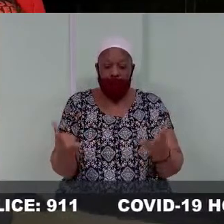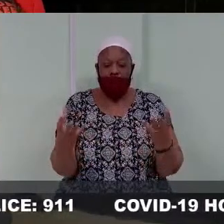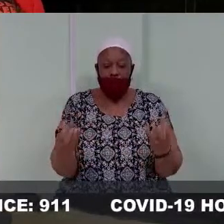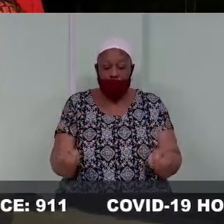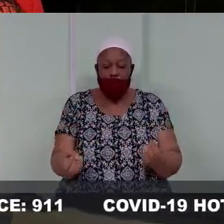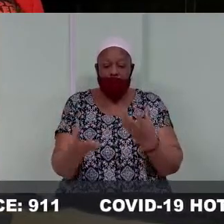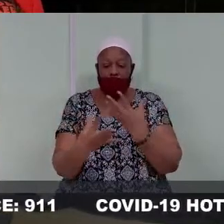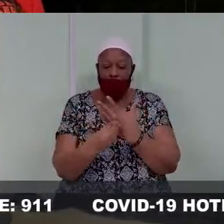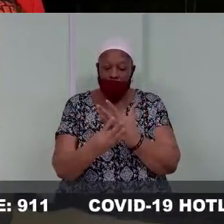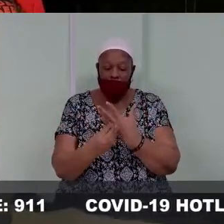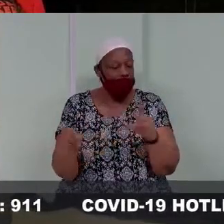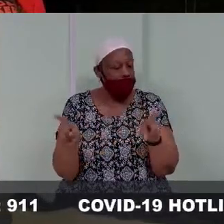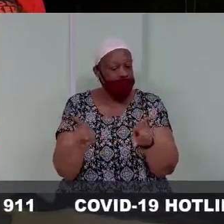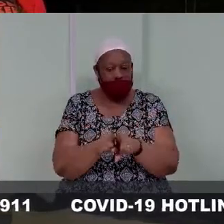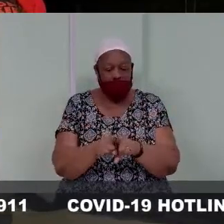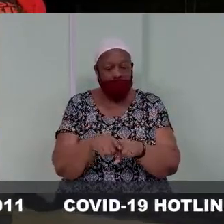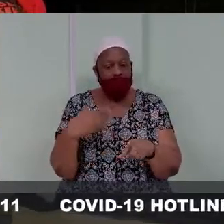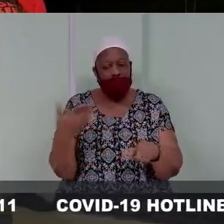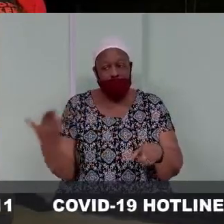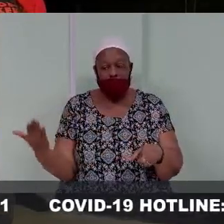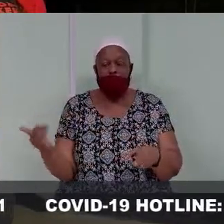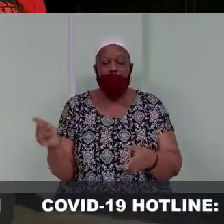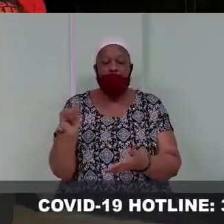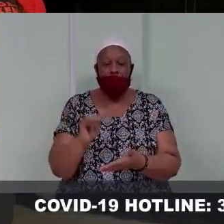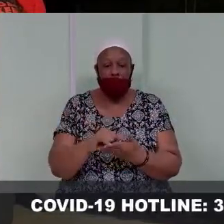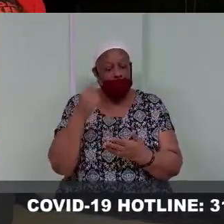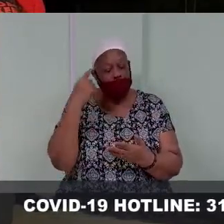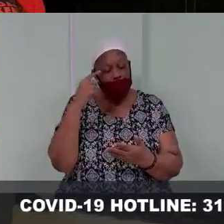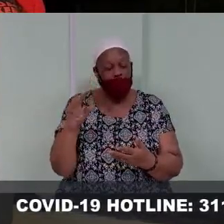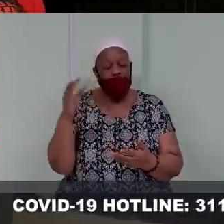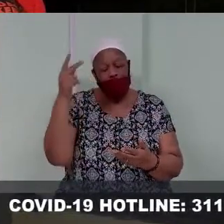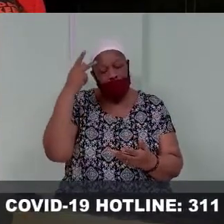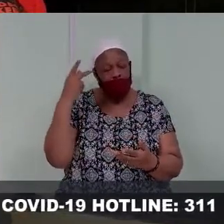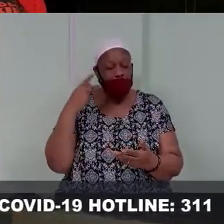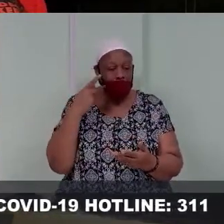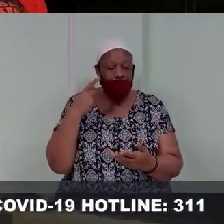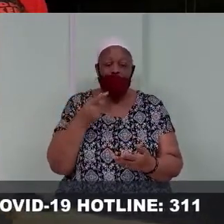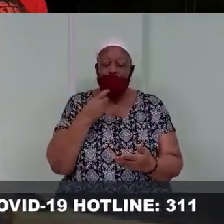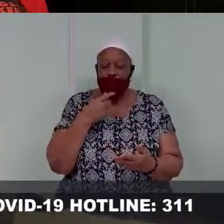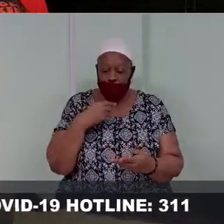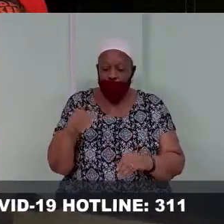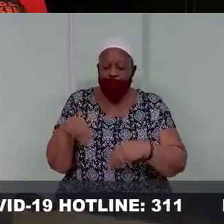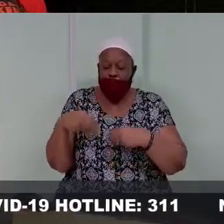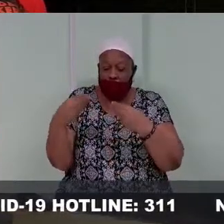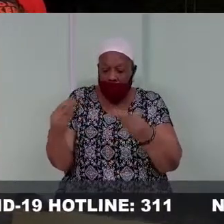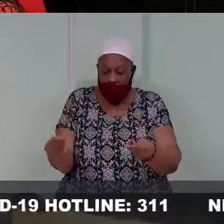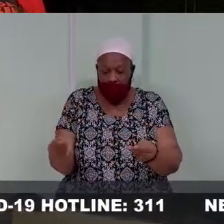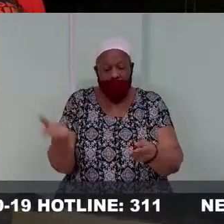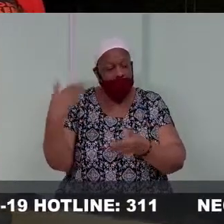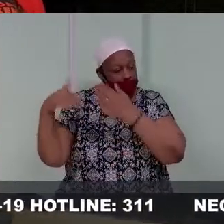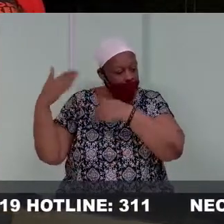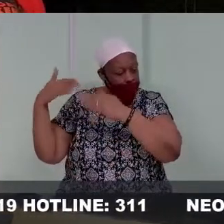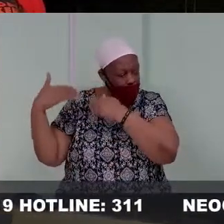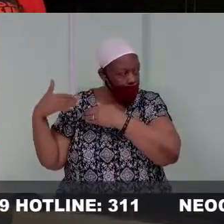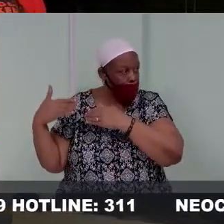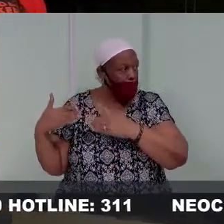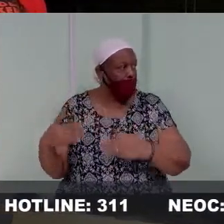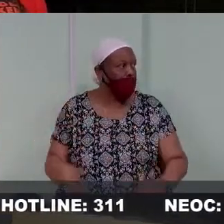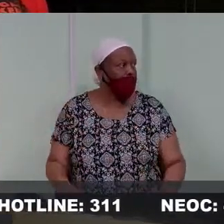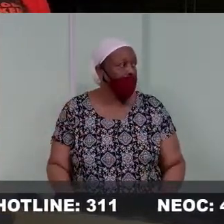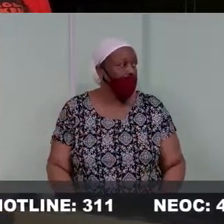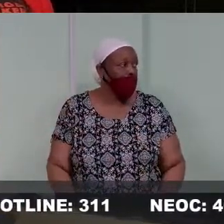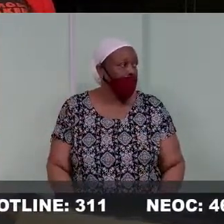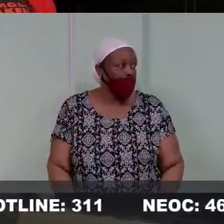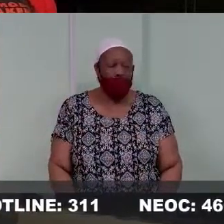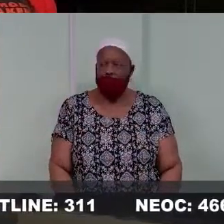therefore, this has been done for him and for my family in general, especially my brother, who